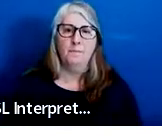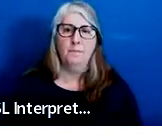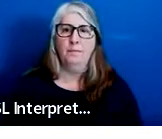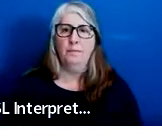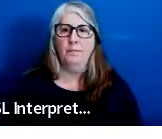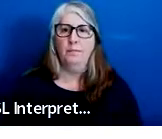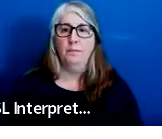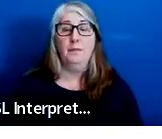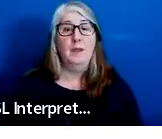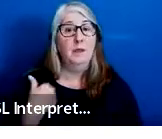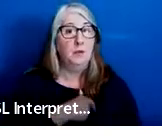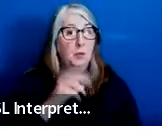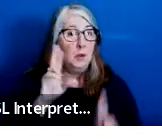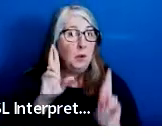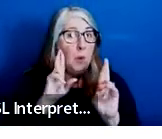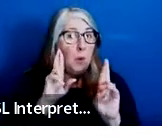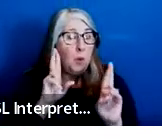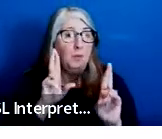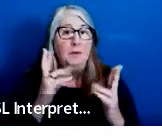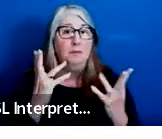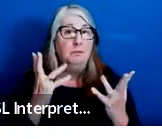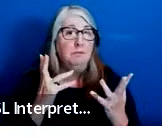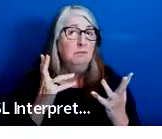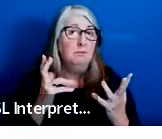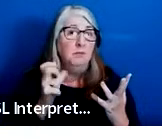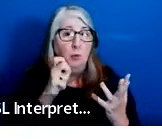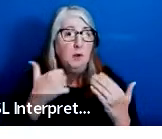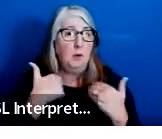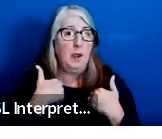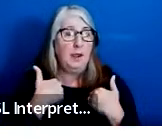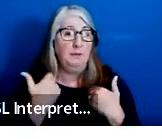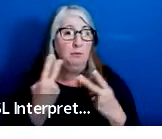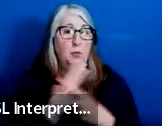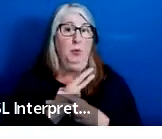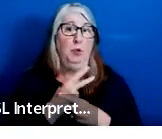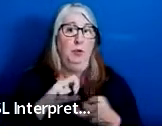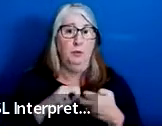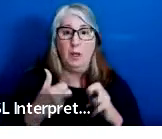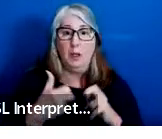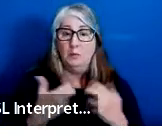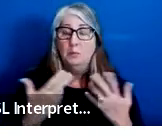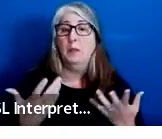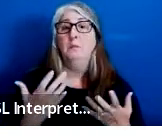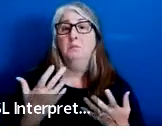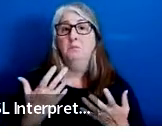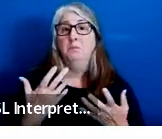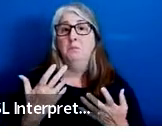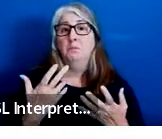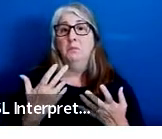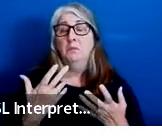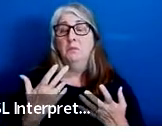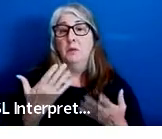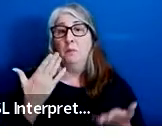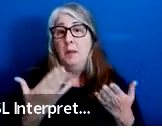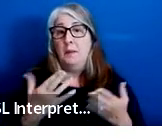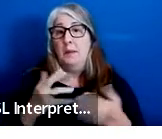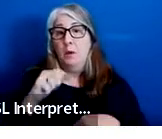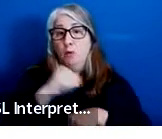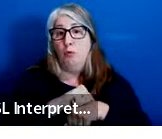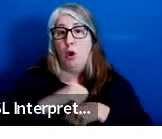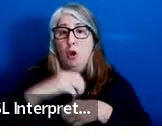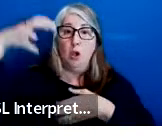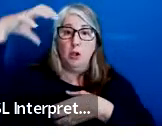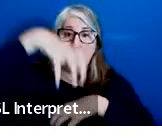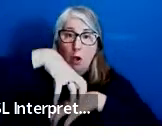So we're hoping that we don't have, a more significant problem there. But again, those ideas like putting a rock on top of it, making sure